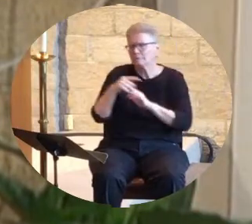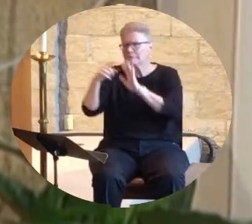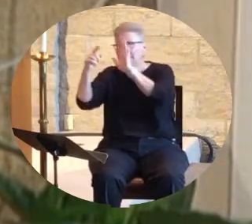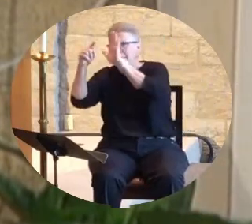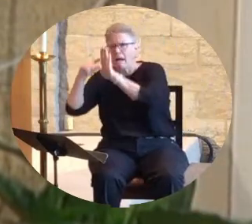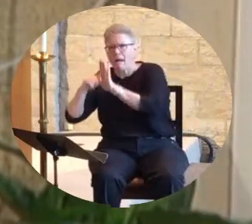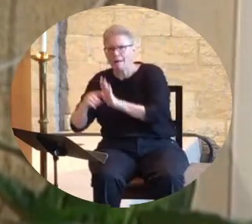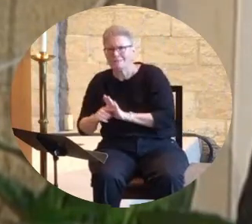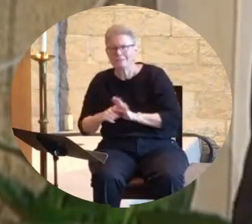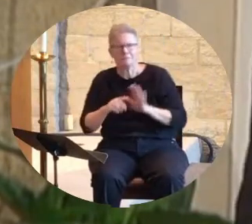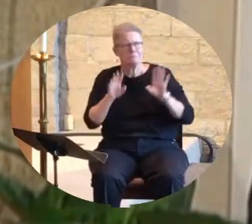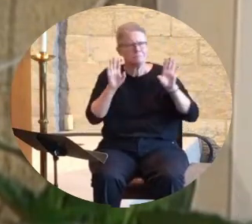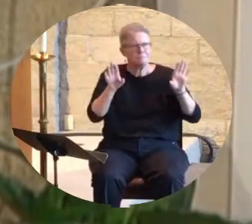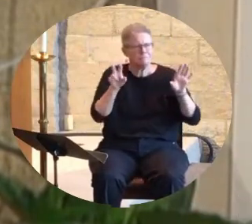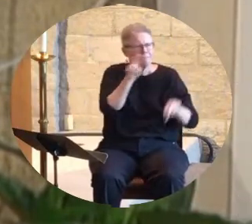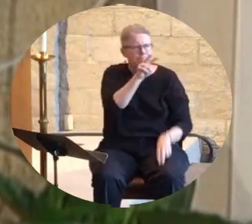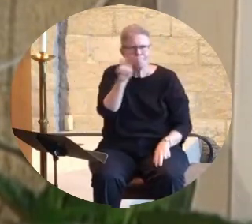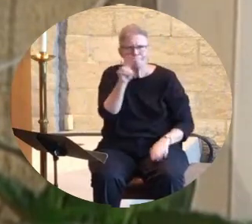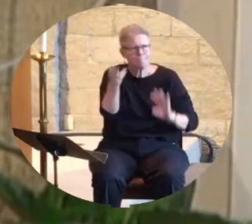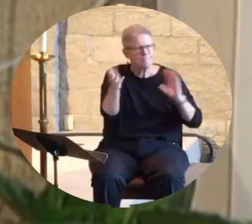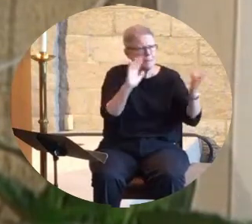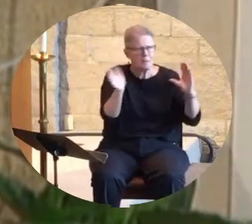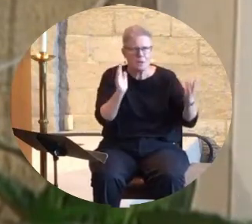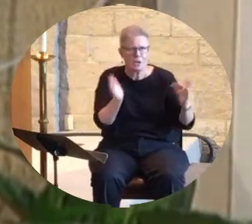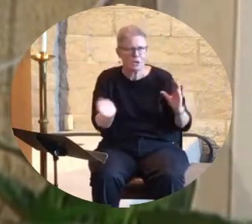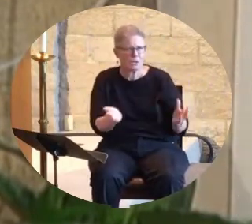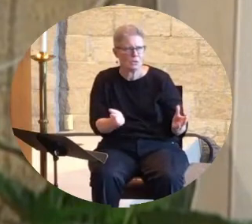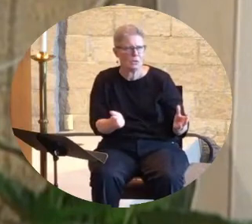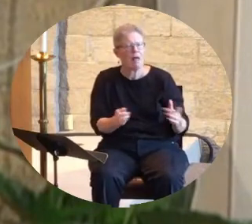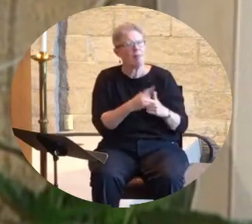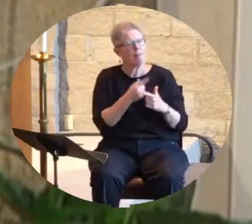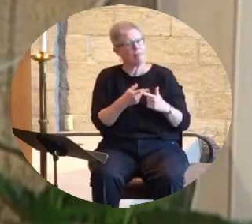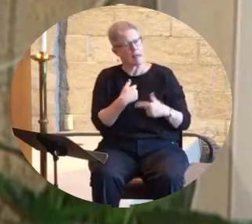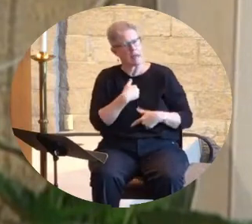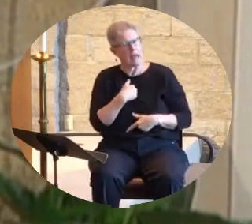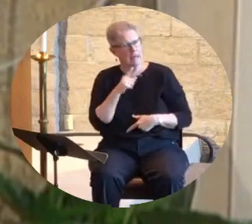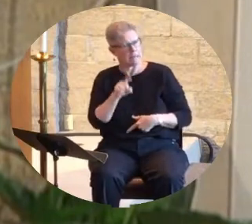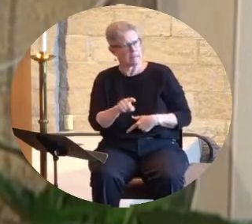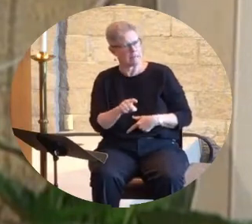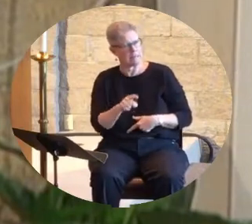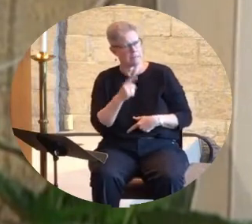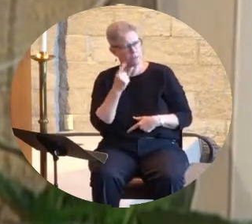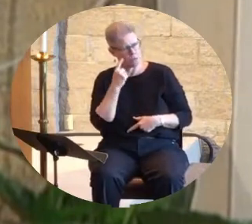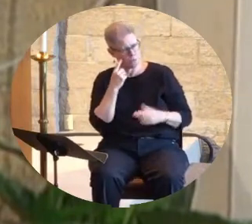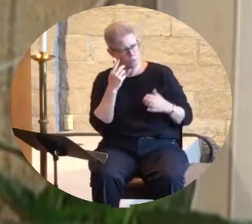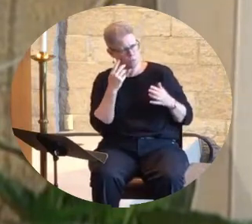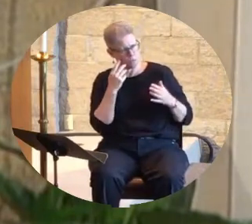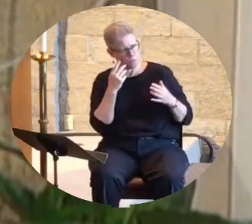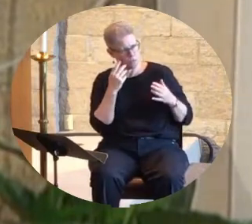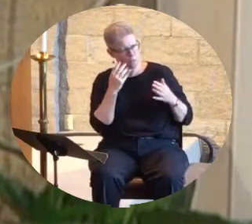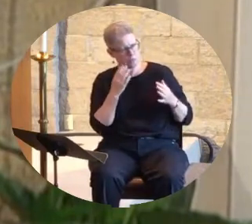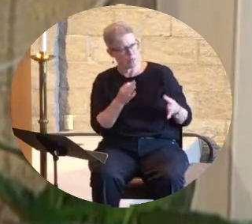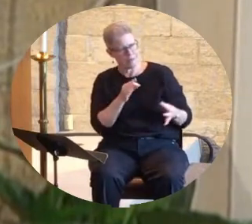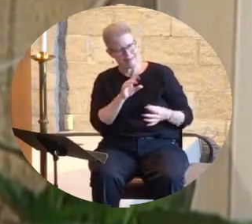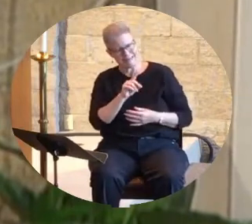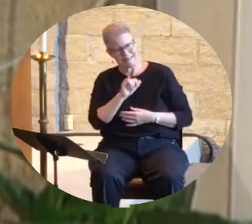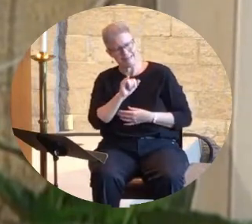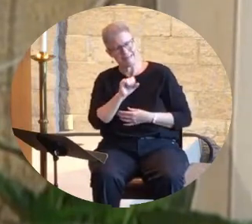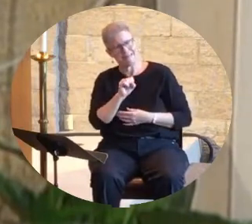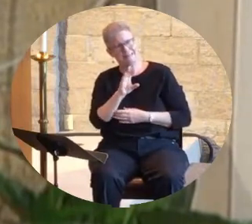that feeling and I go, oh no. Then I need to discern. Discernment is also